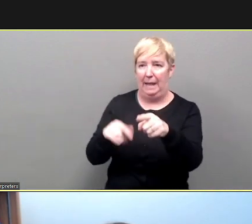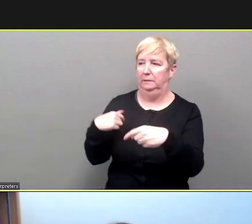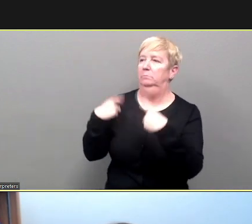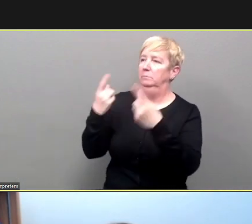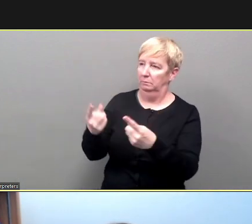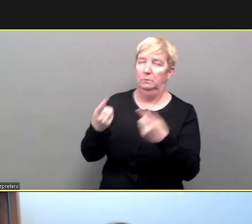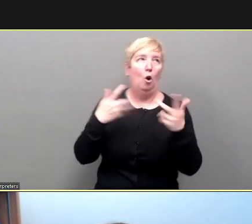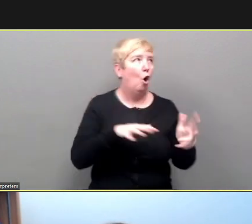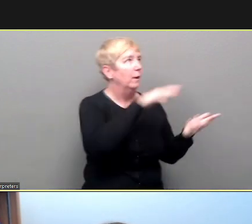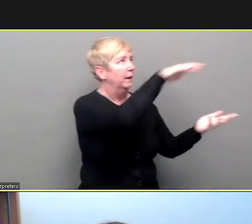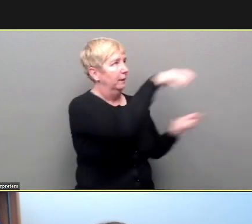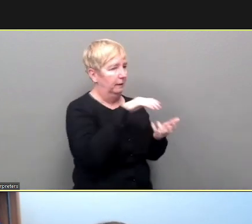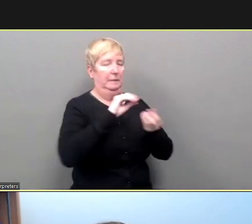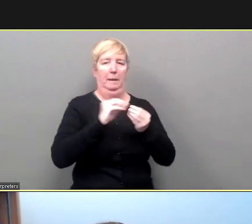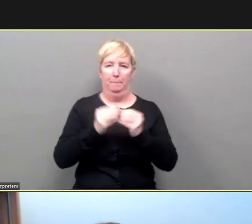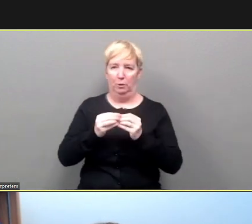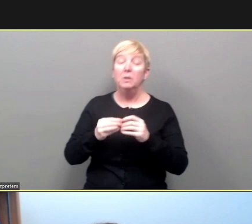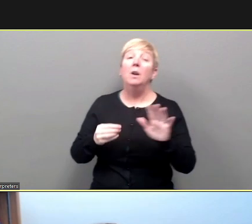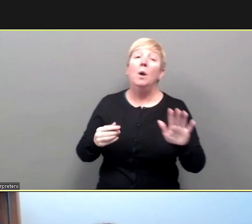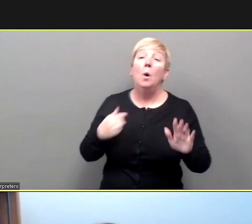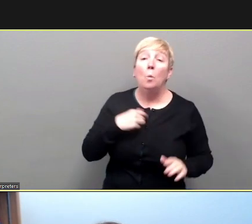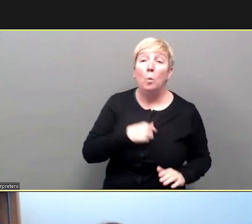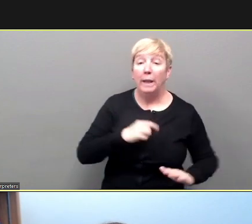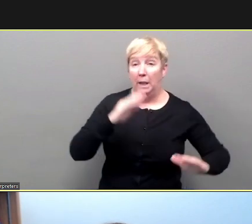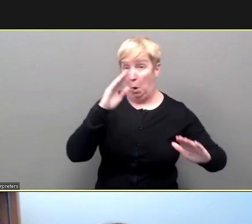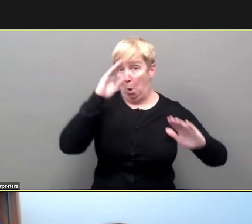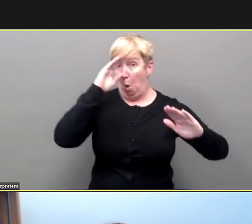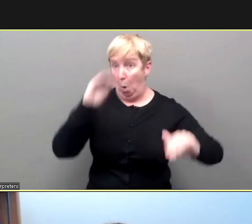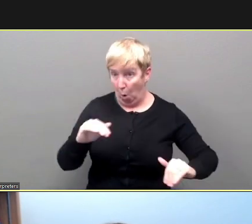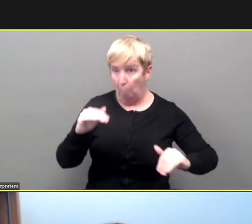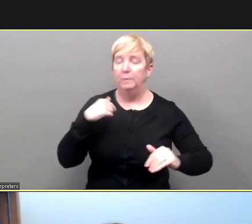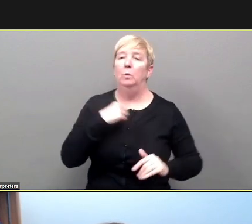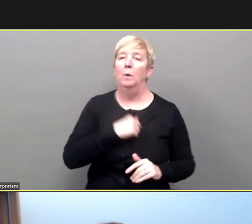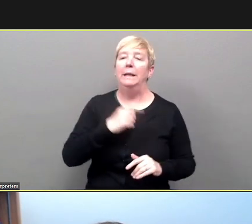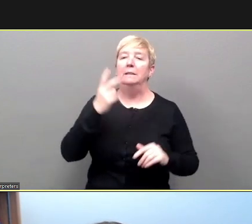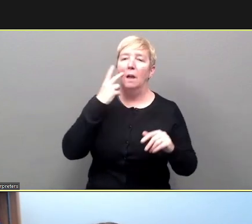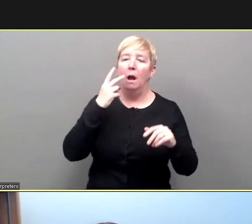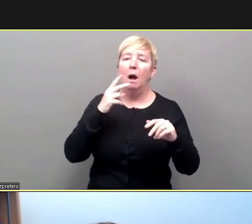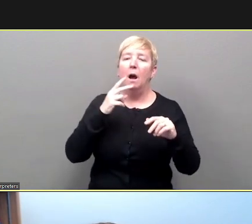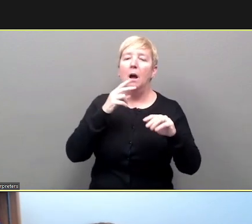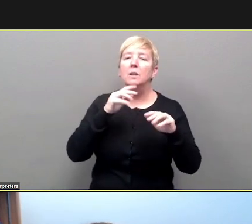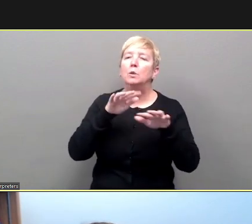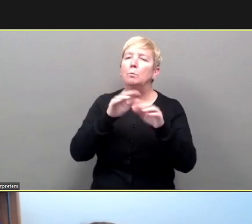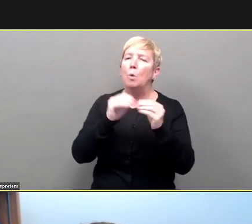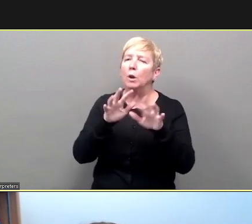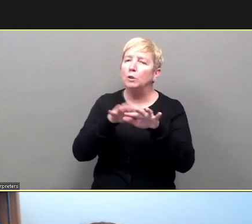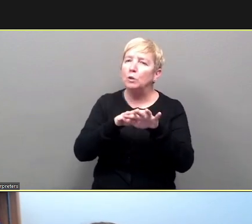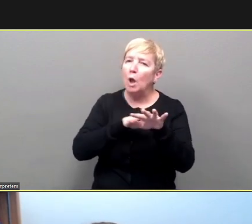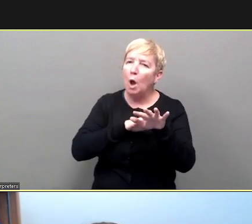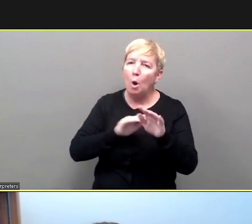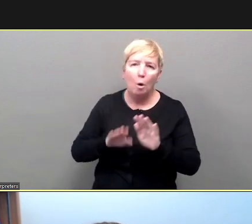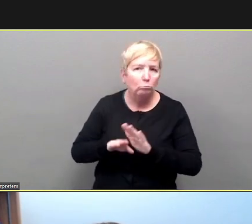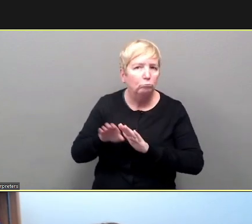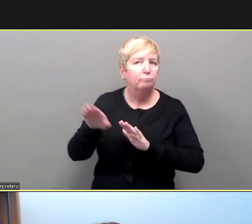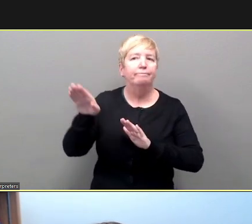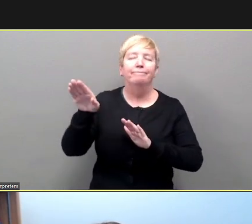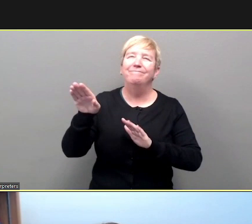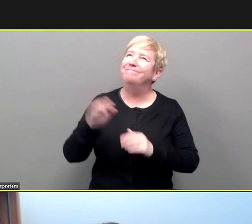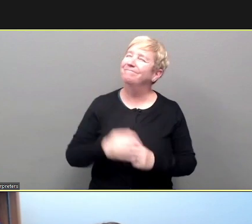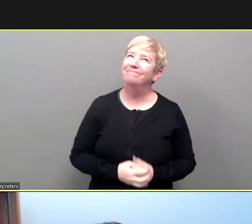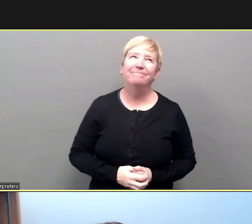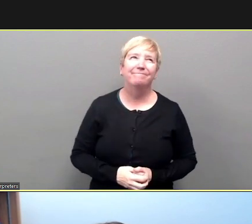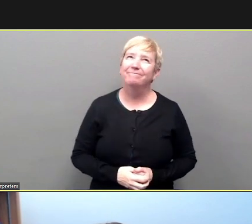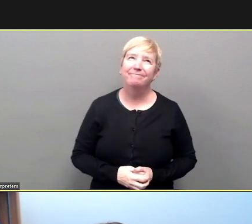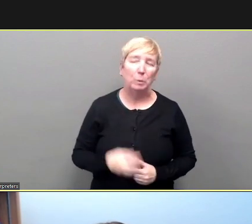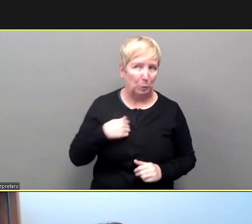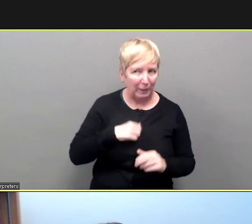hoping that we were seeing a deceleration in the growth in new cases, but that doesn't